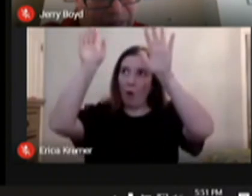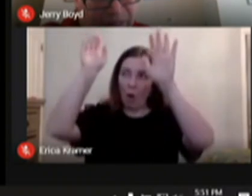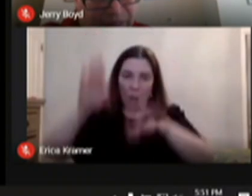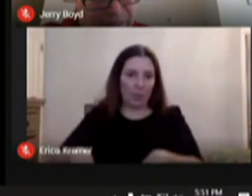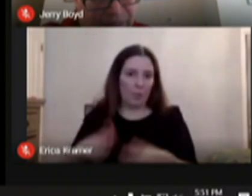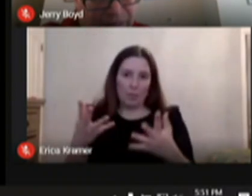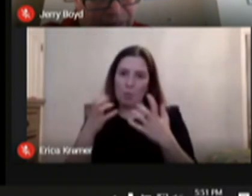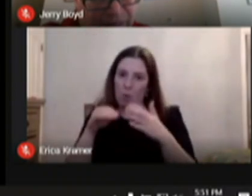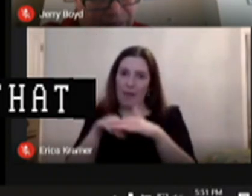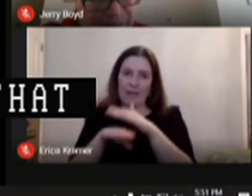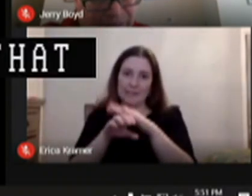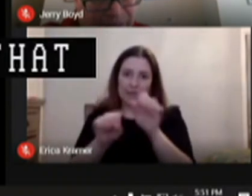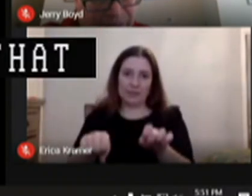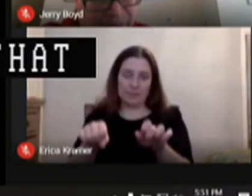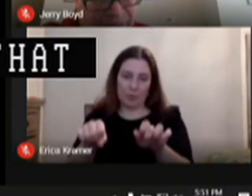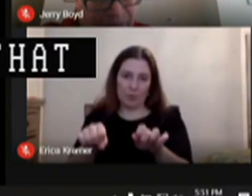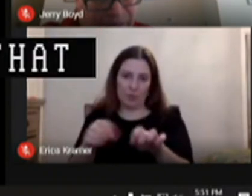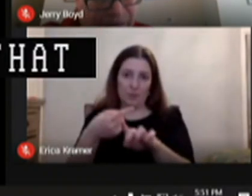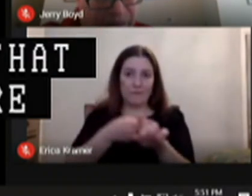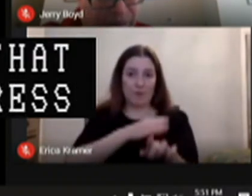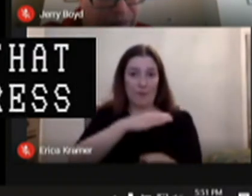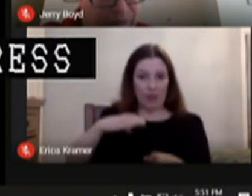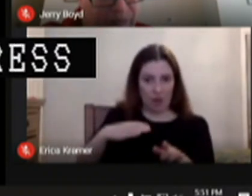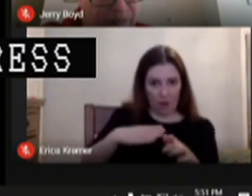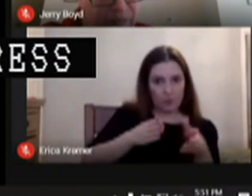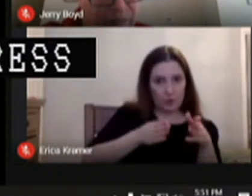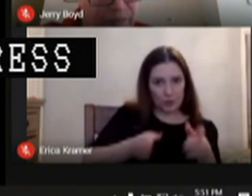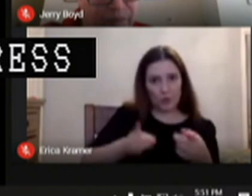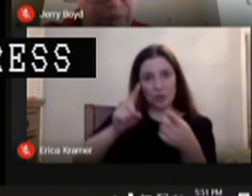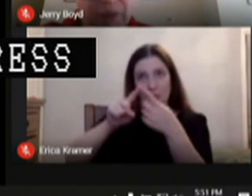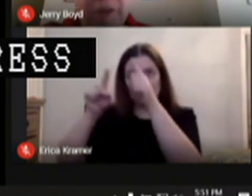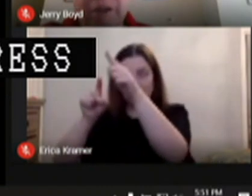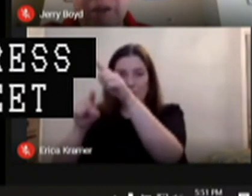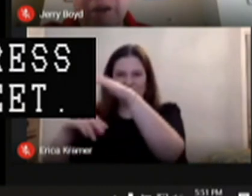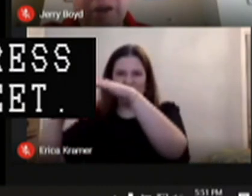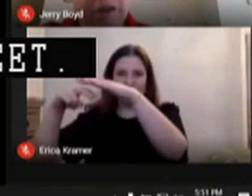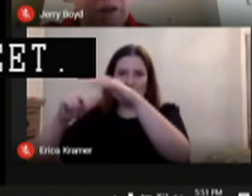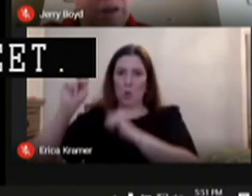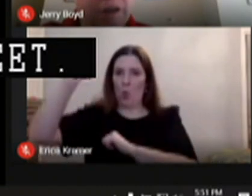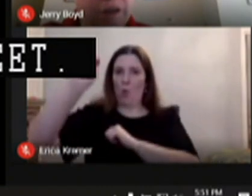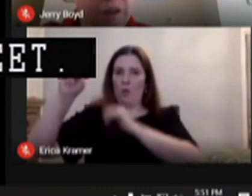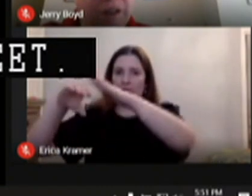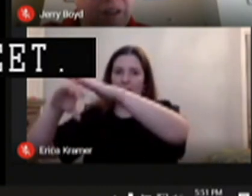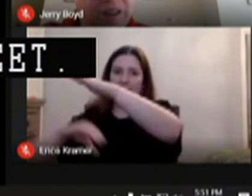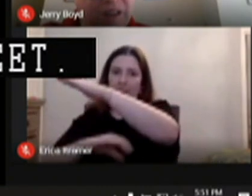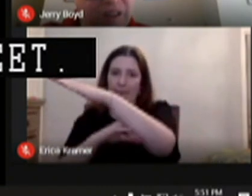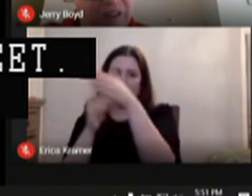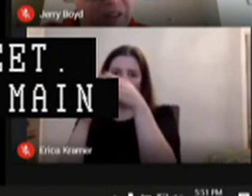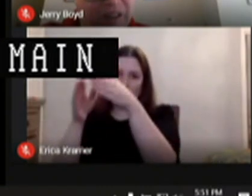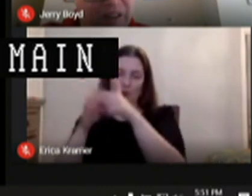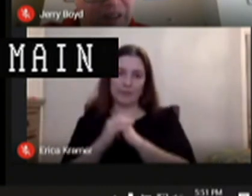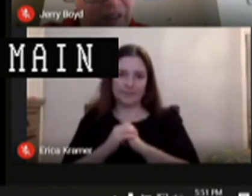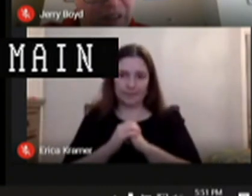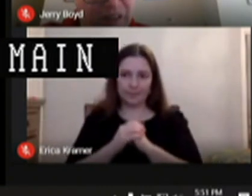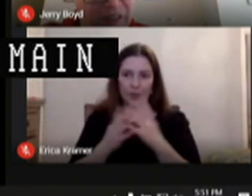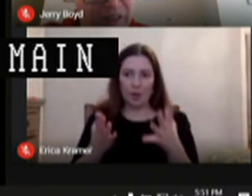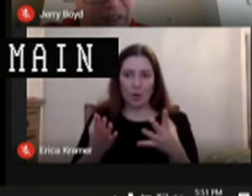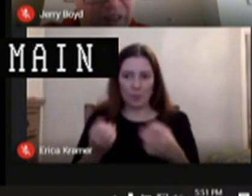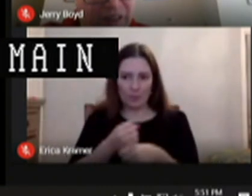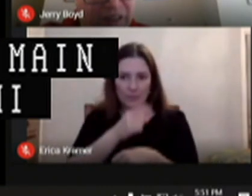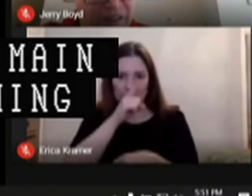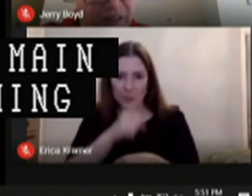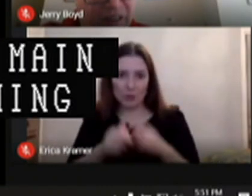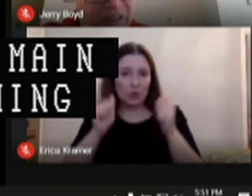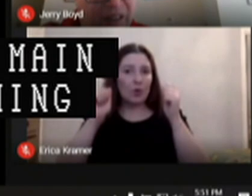route from Congress Street all the way up to Cambridge Street. All of the upgrades to the main plaza and upper plaza, allowing many different kinds of events.